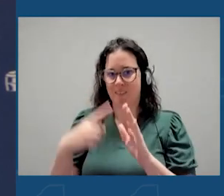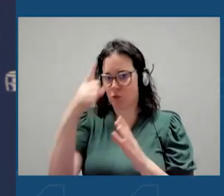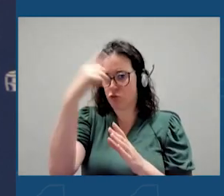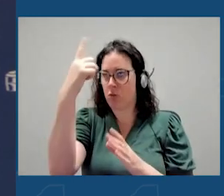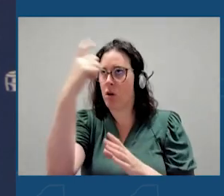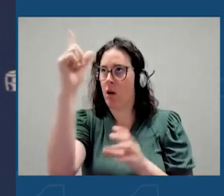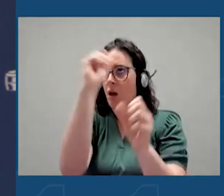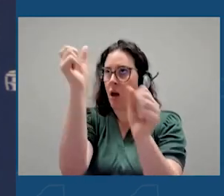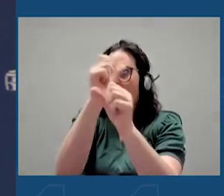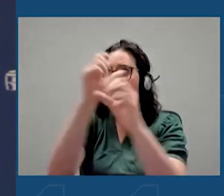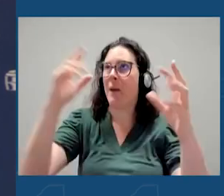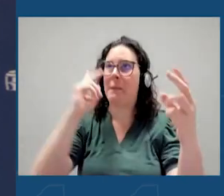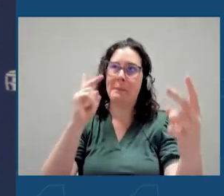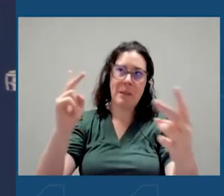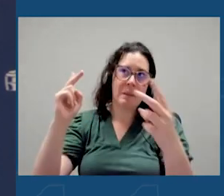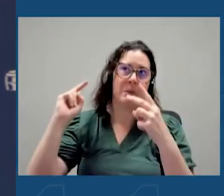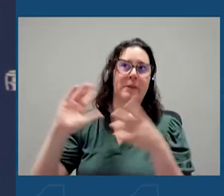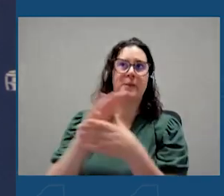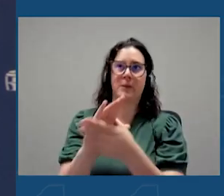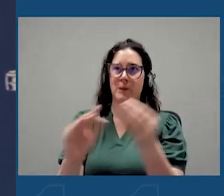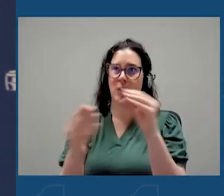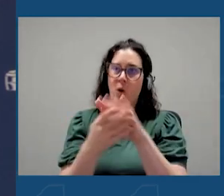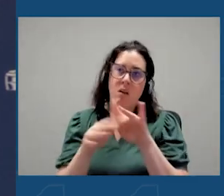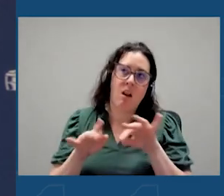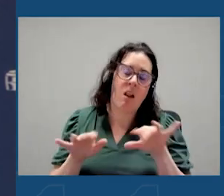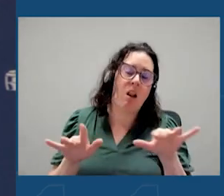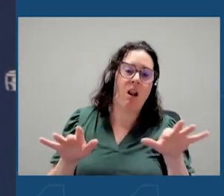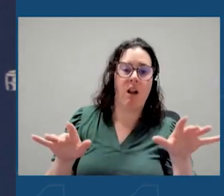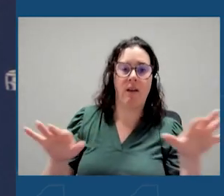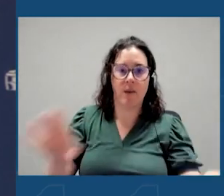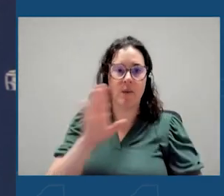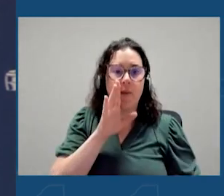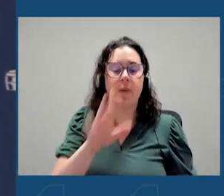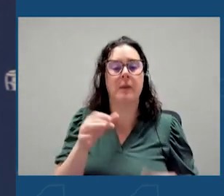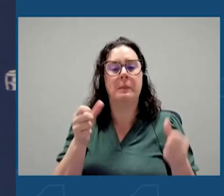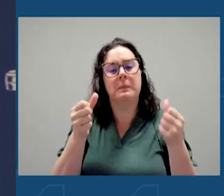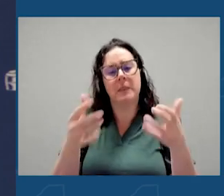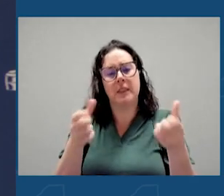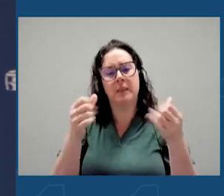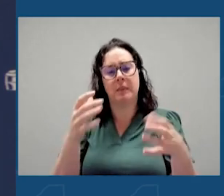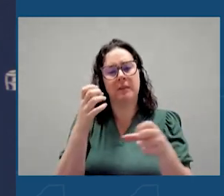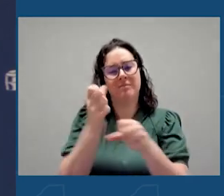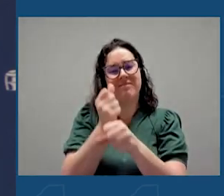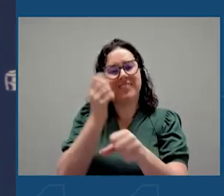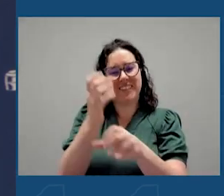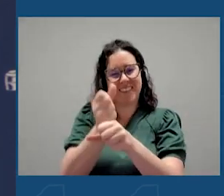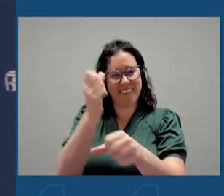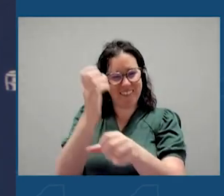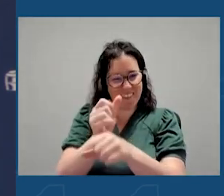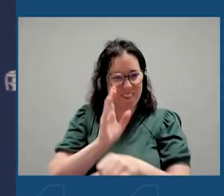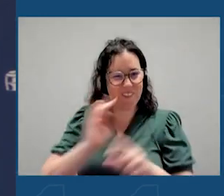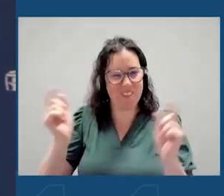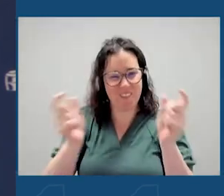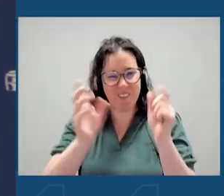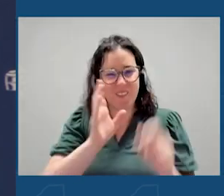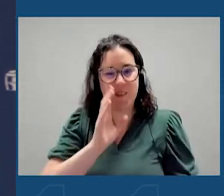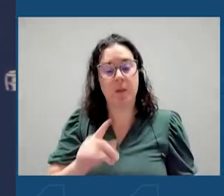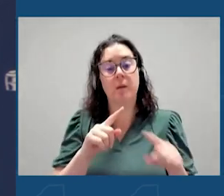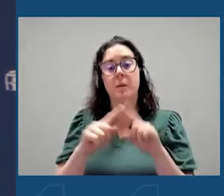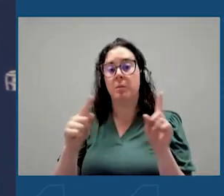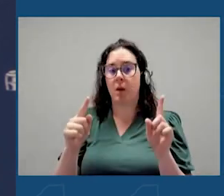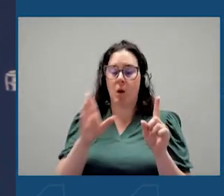and stories to be told. And of course, many, many victories to be celebrated. But it also is